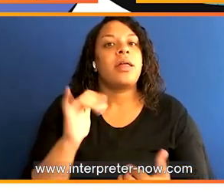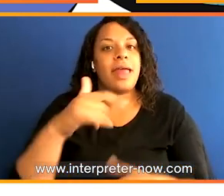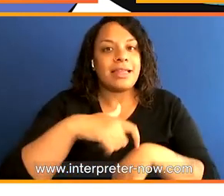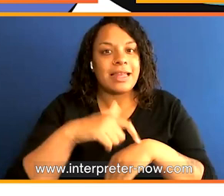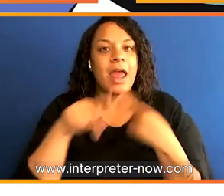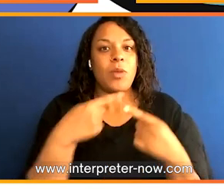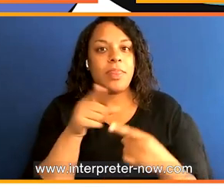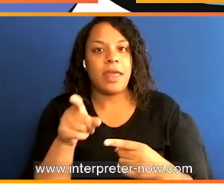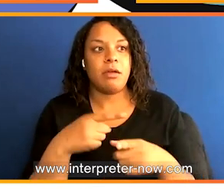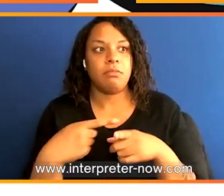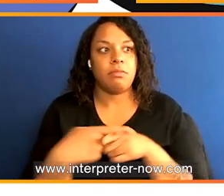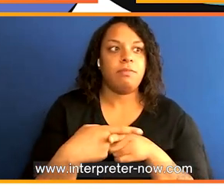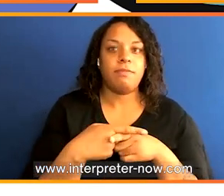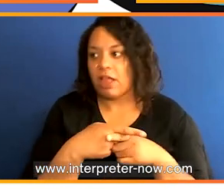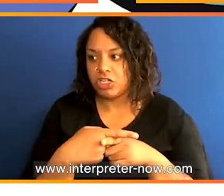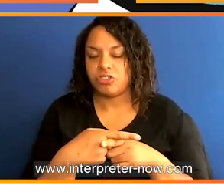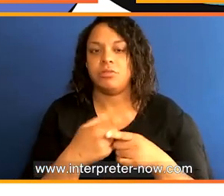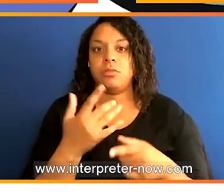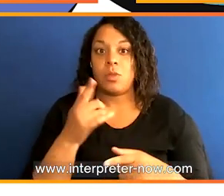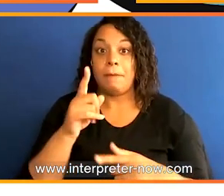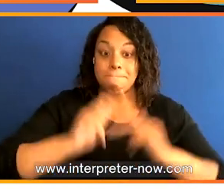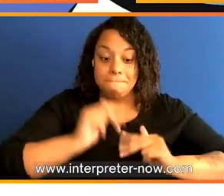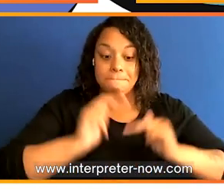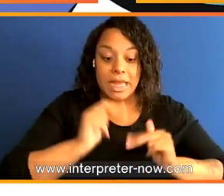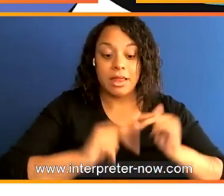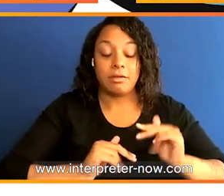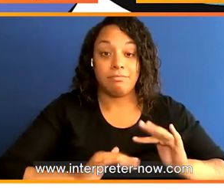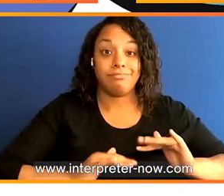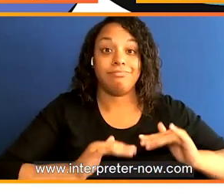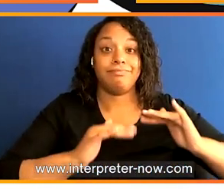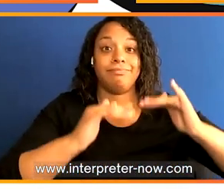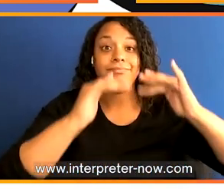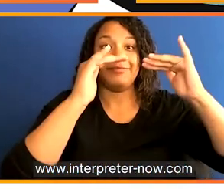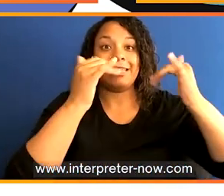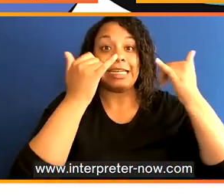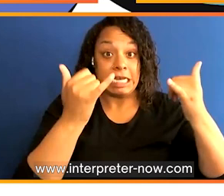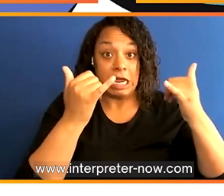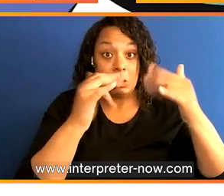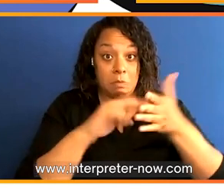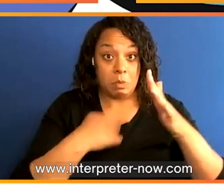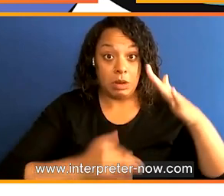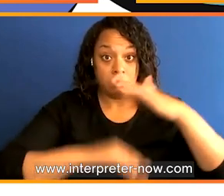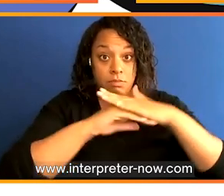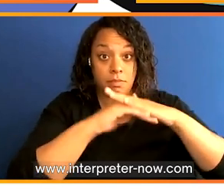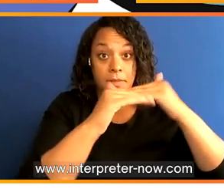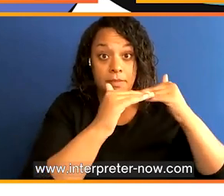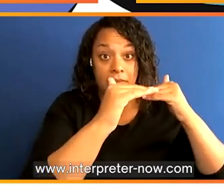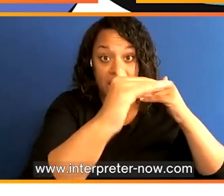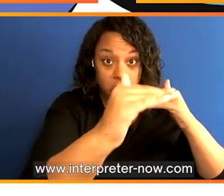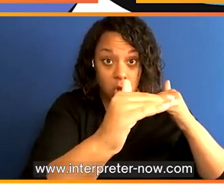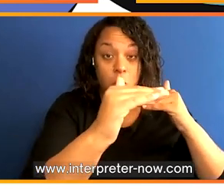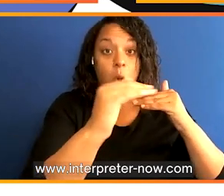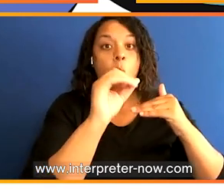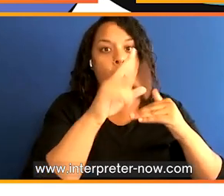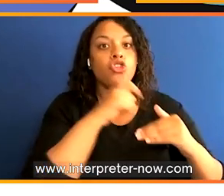so much. And now, do you plateau? Do you maintain or do you grow? And I think the unlock to